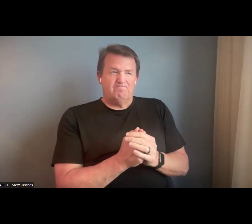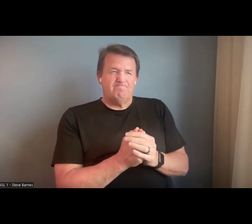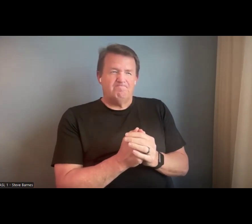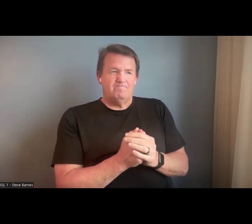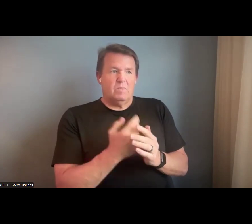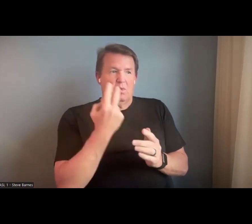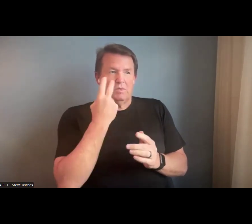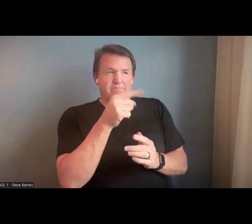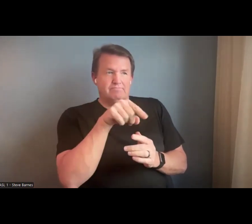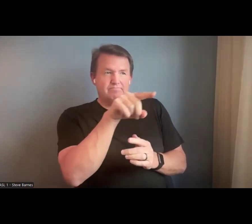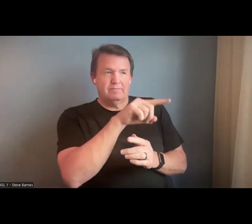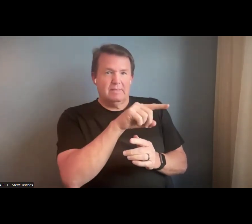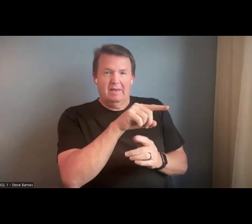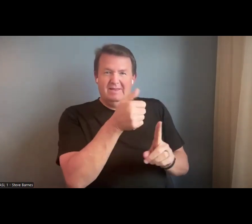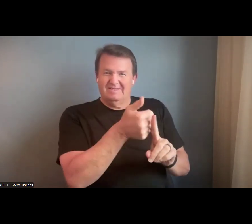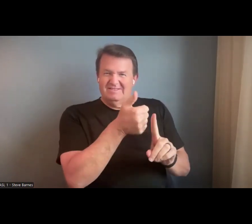as a living being.